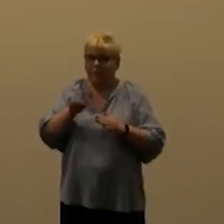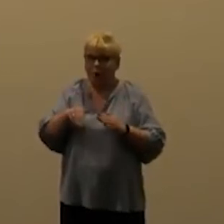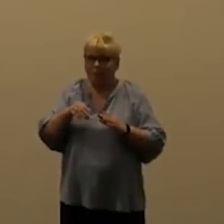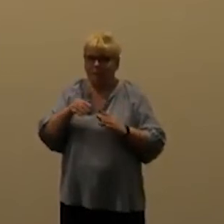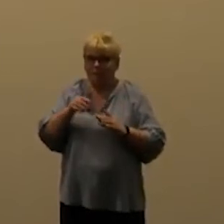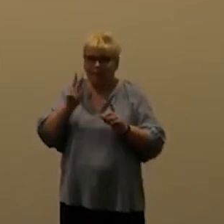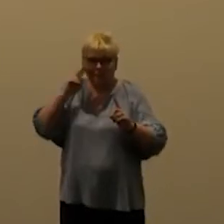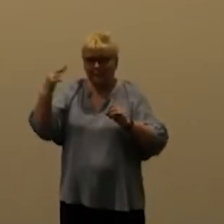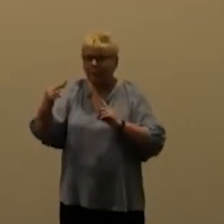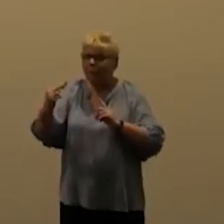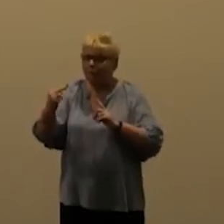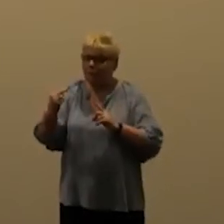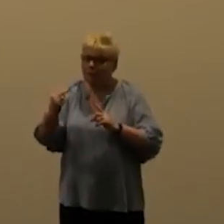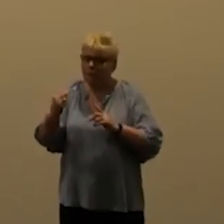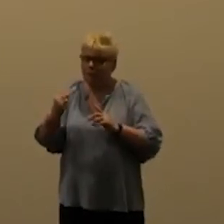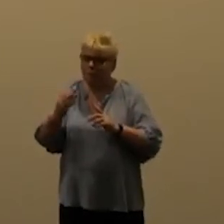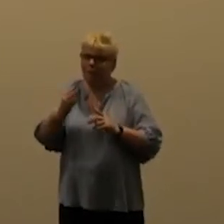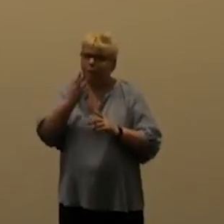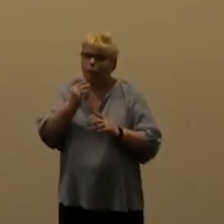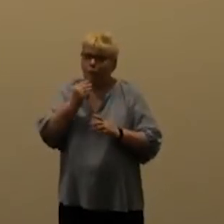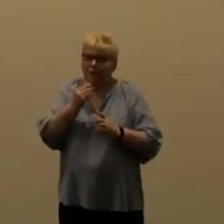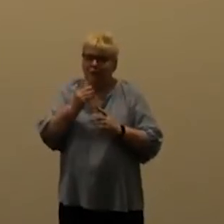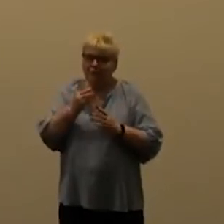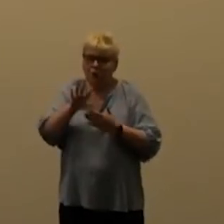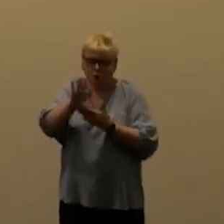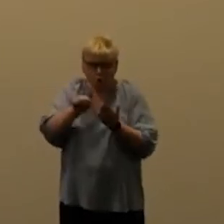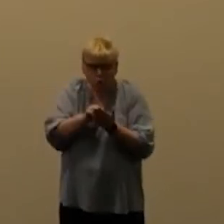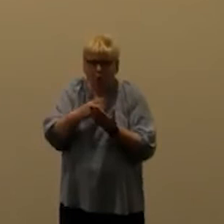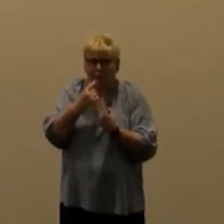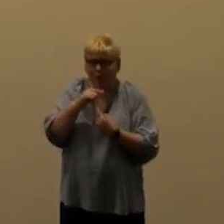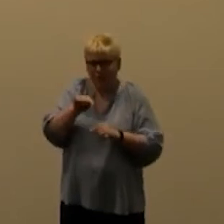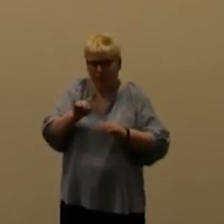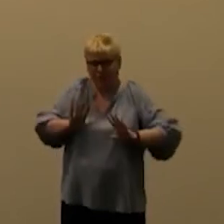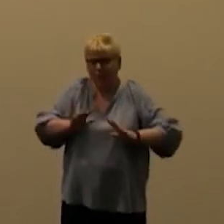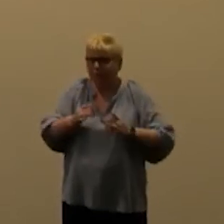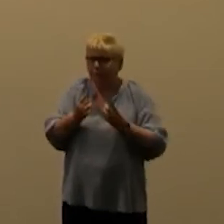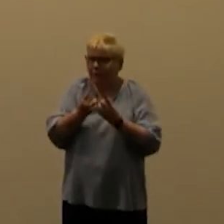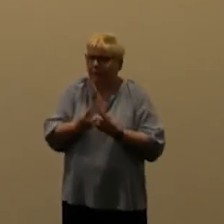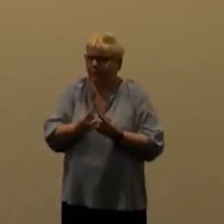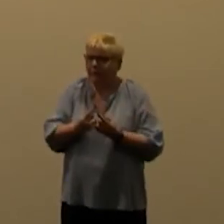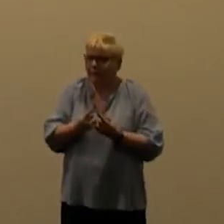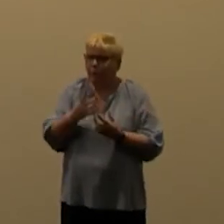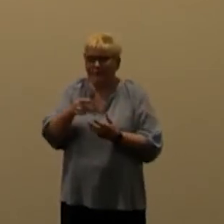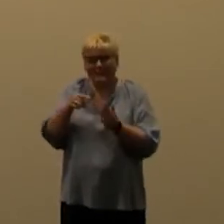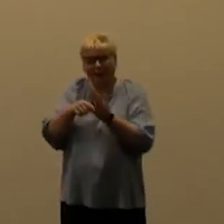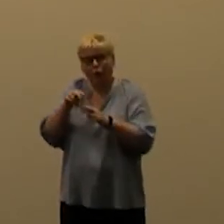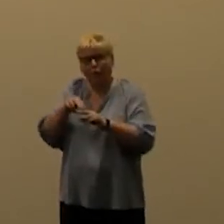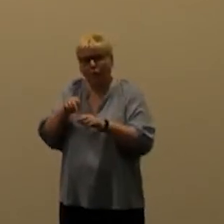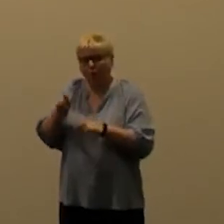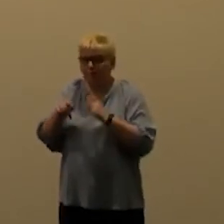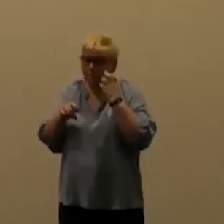improving your application, building your ID controllers. Yep. That sort of thing. It's inside where Terraform is